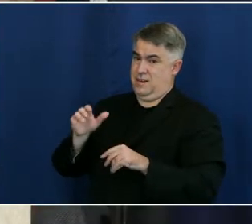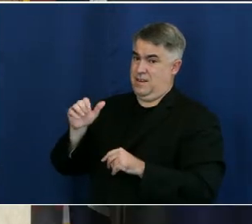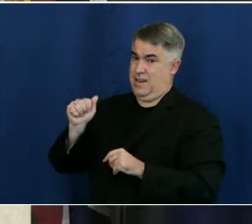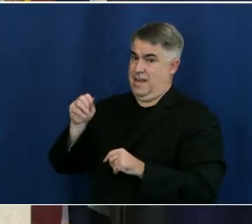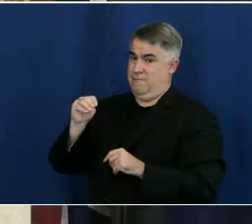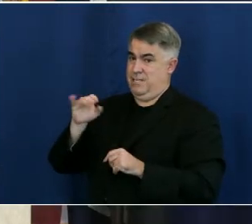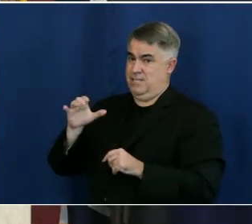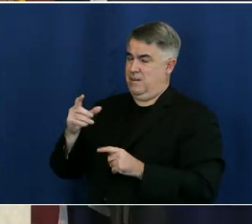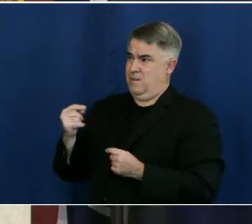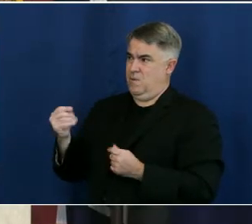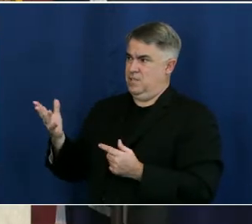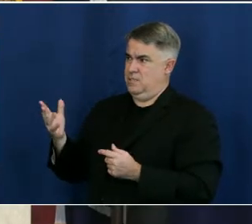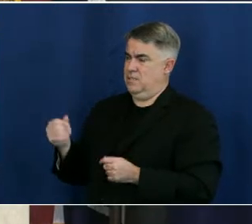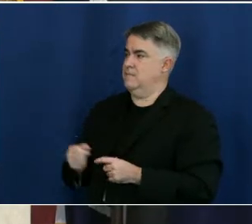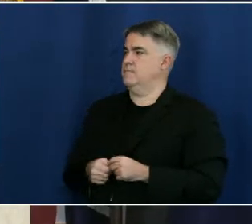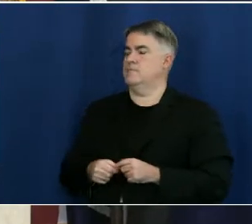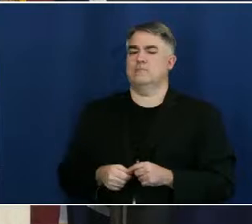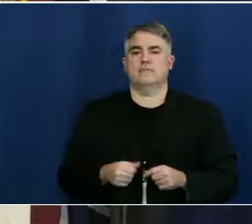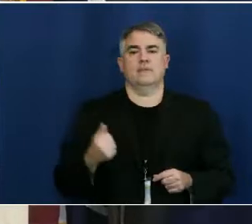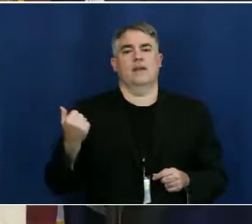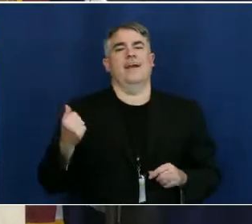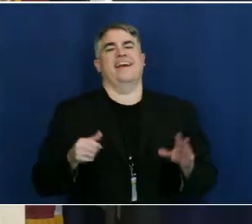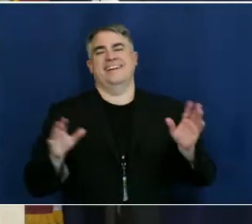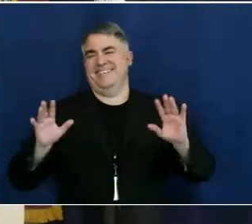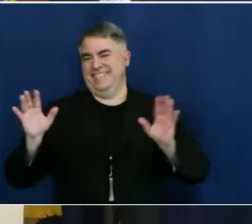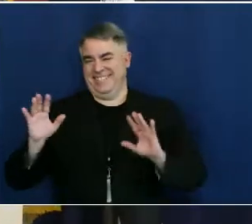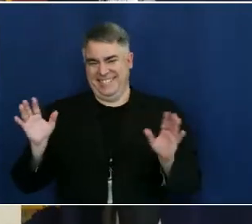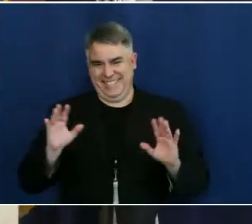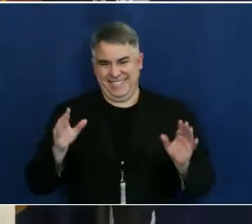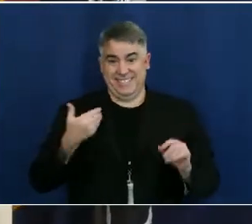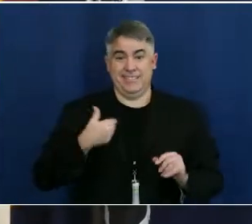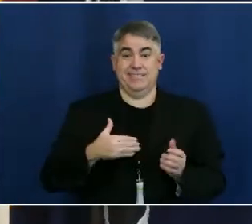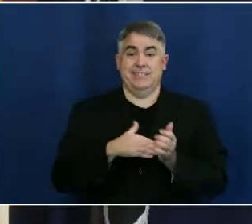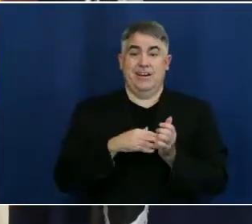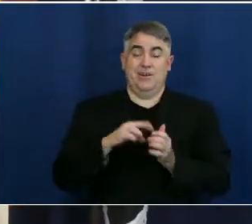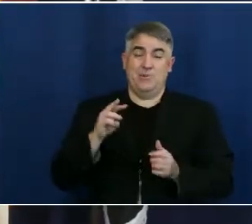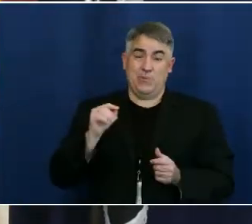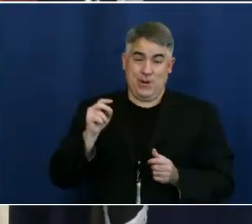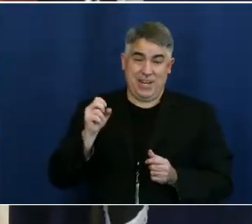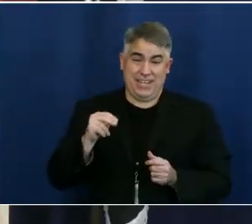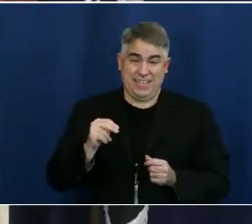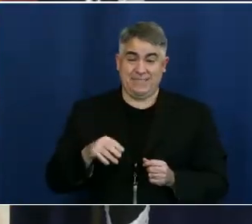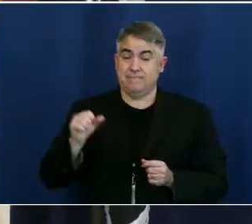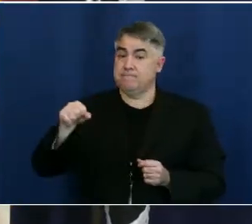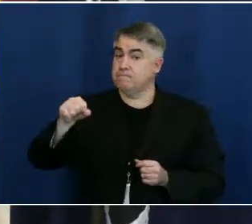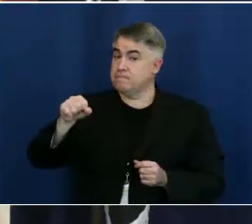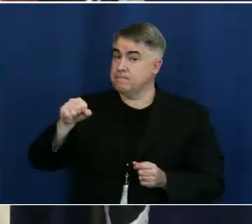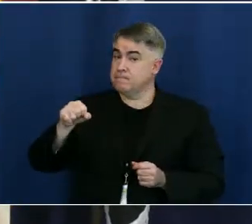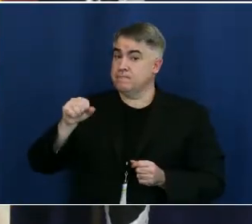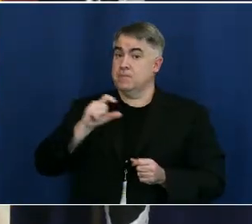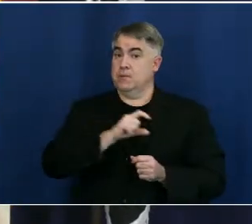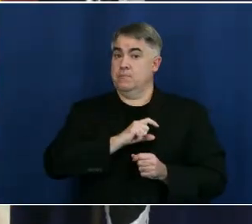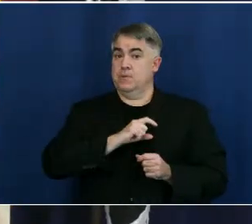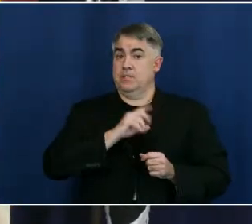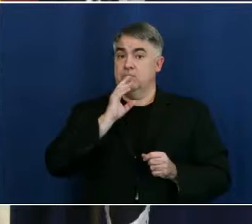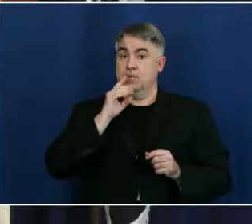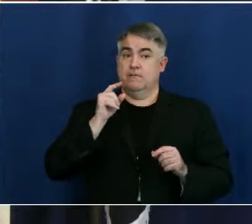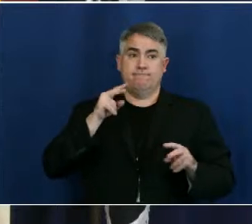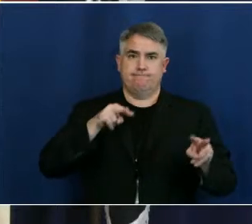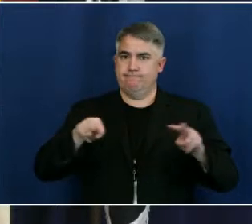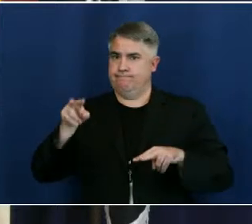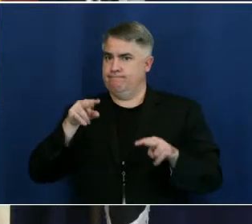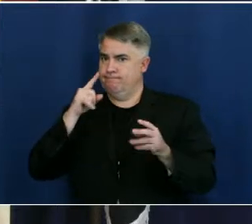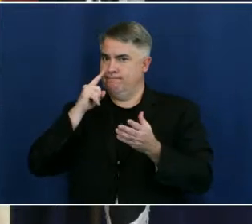or? Hi, this is Dr. Wooten, and thank you for that question. Yes, we will step up enforcement. We do not